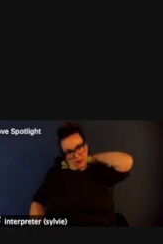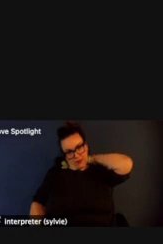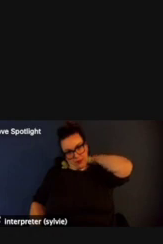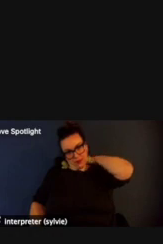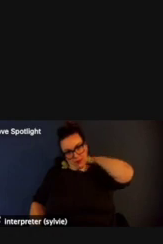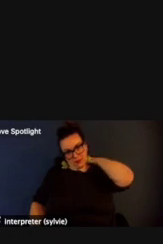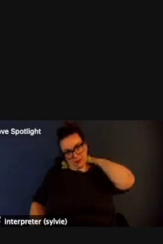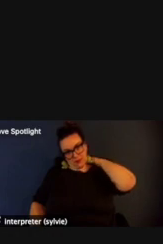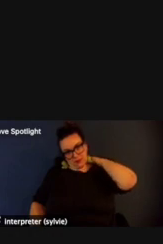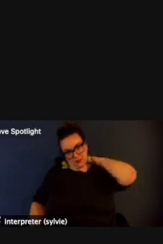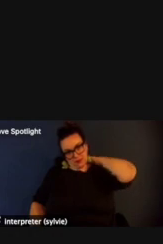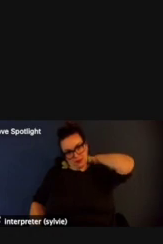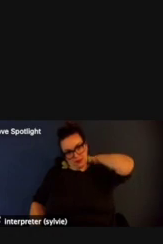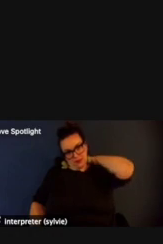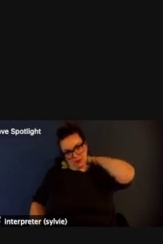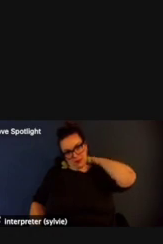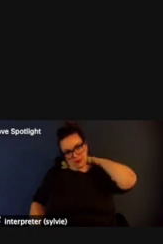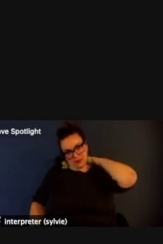Okay, that's good.